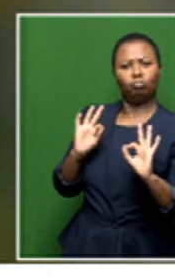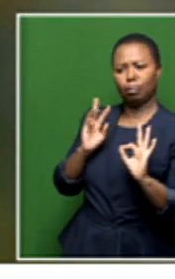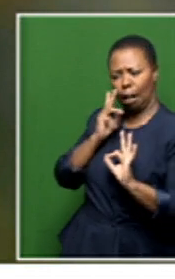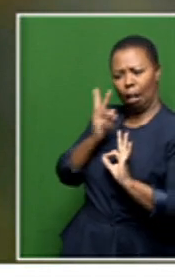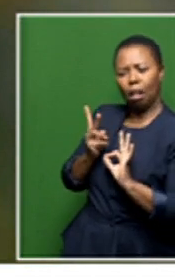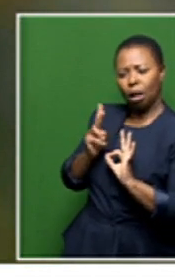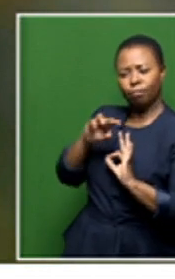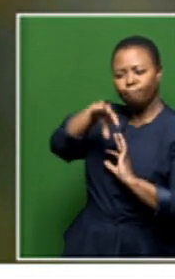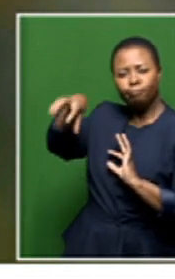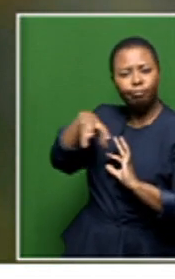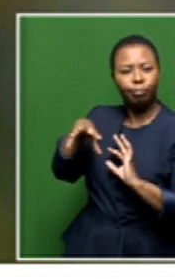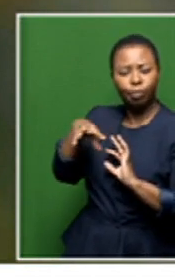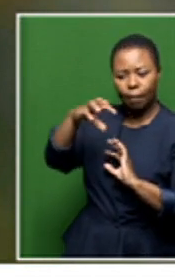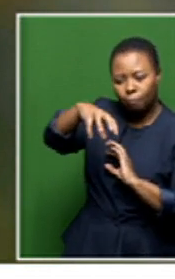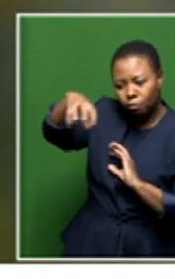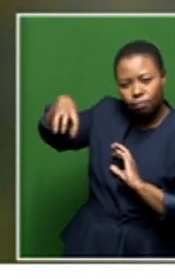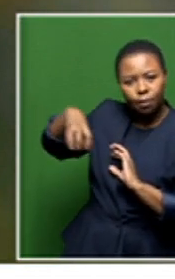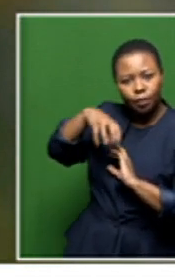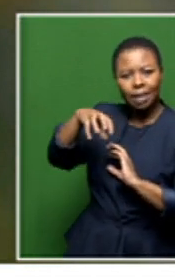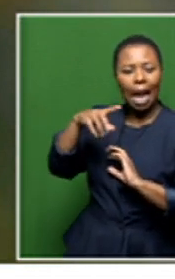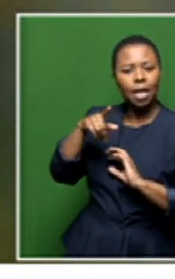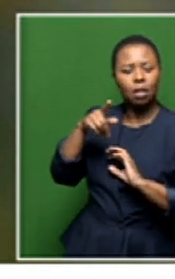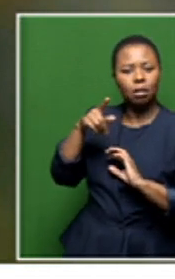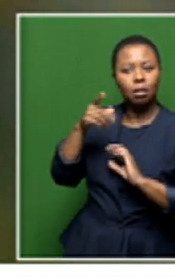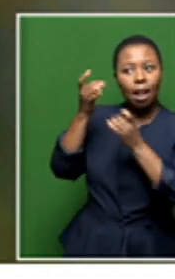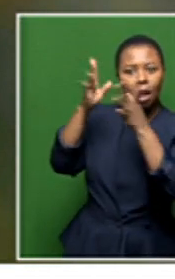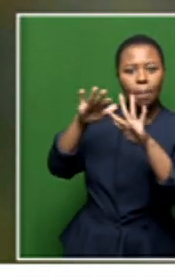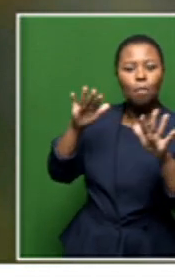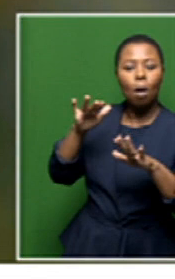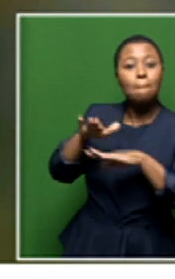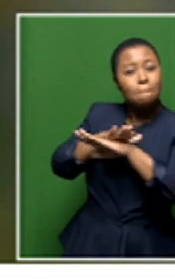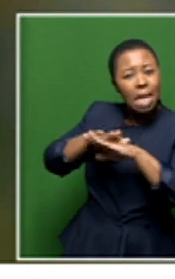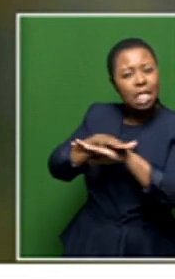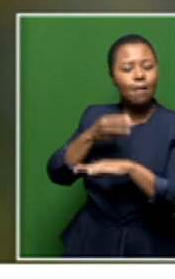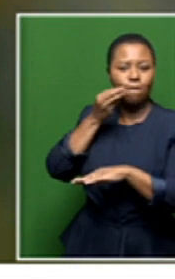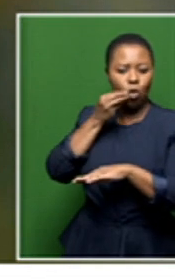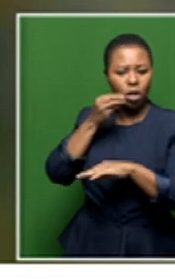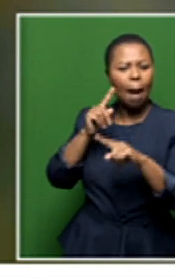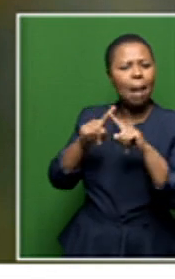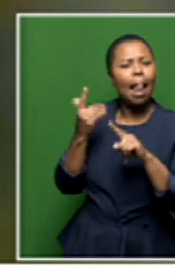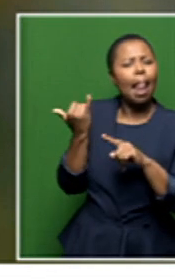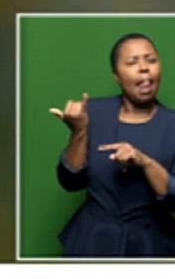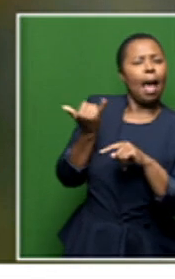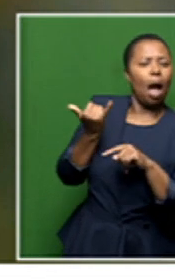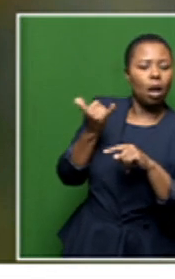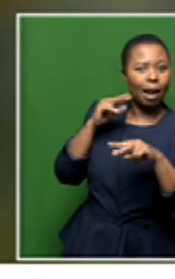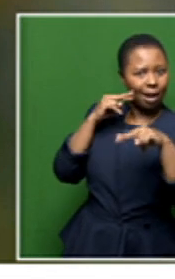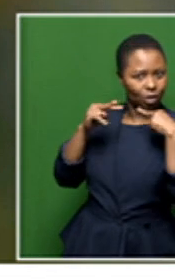people knowing that you can still cook your basic food, but it can still look like the restaurant food.